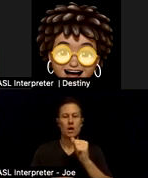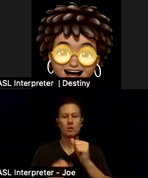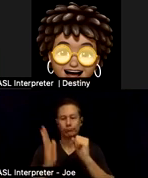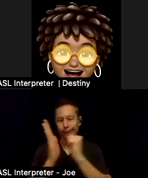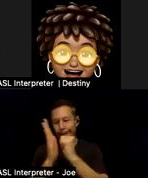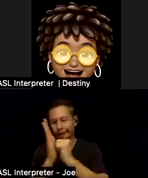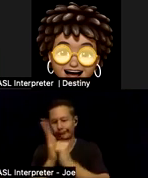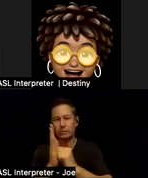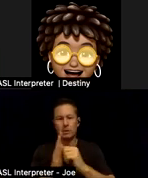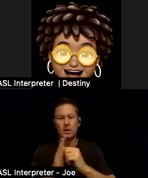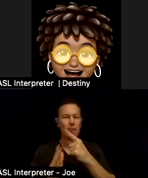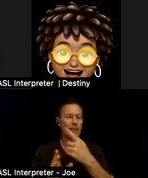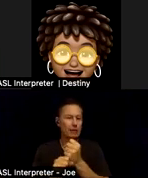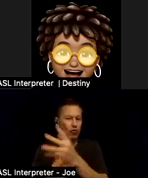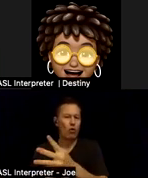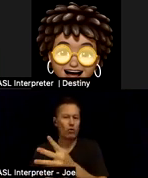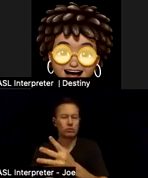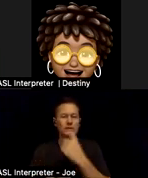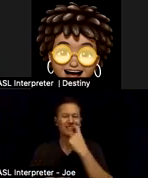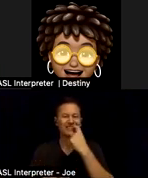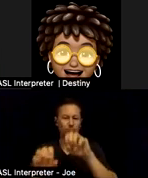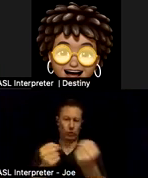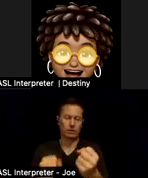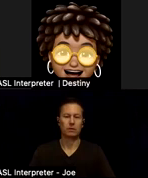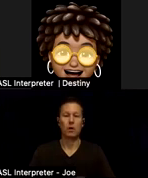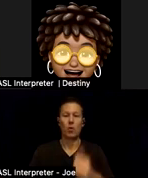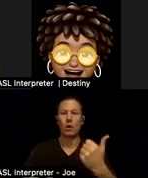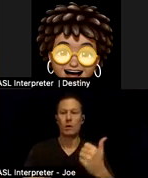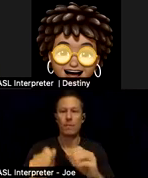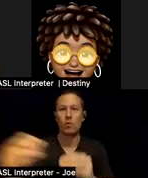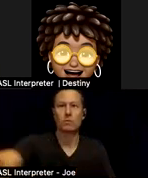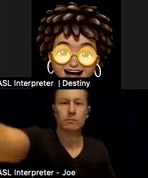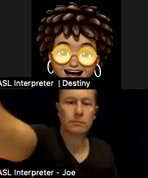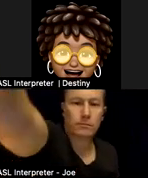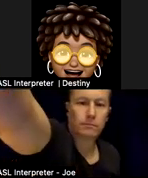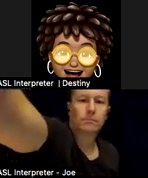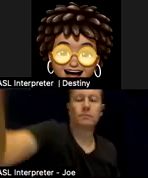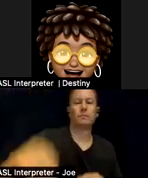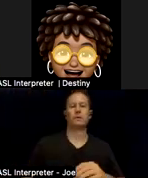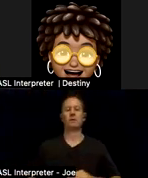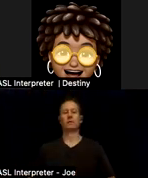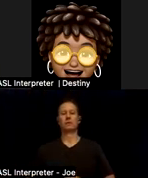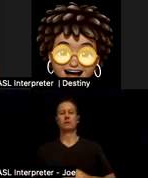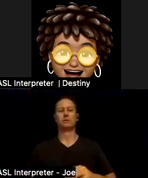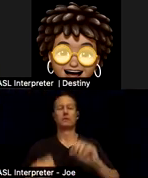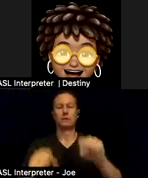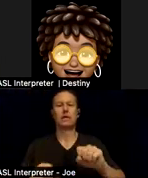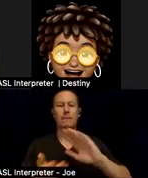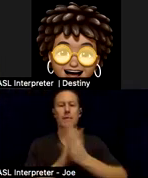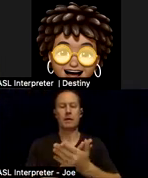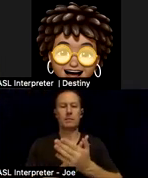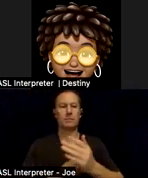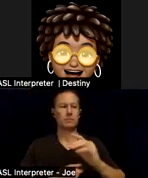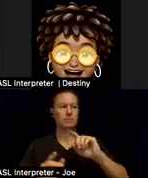And now there's one last item that we have in here that we can identify, and it's additionally the vases right here. Those can turn into projectiles and